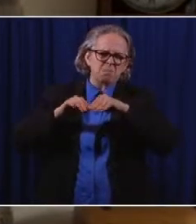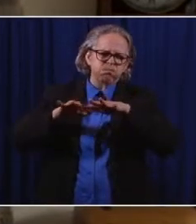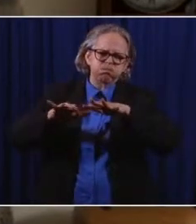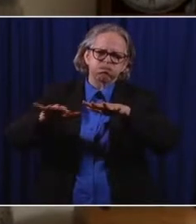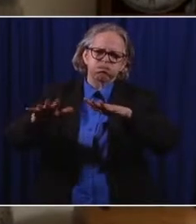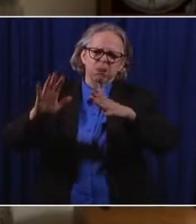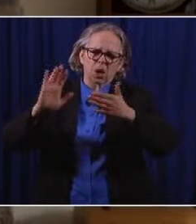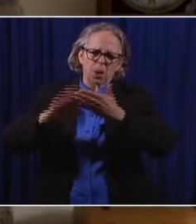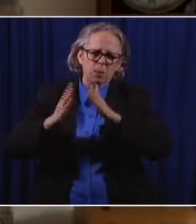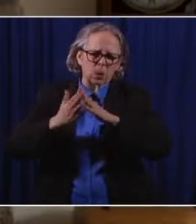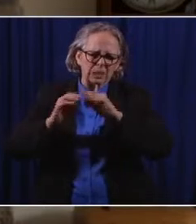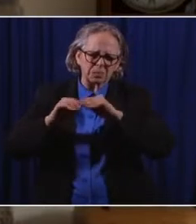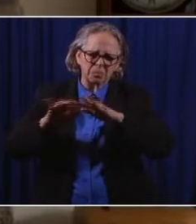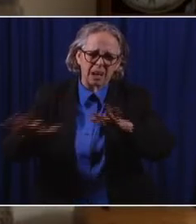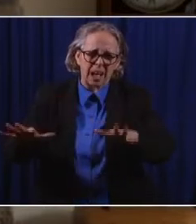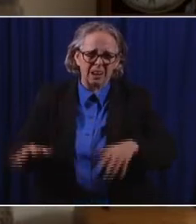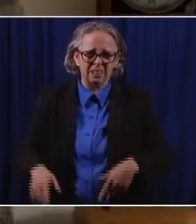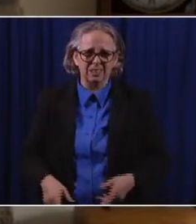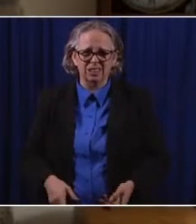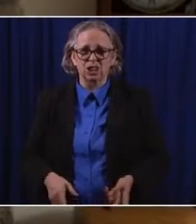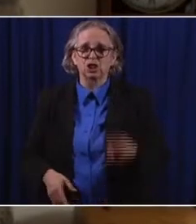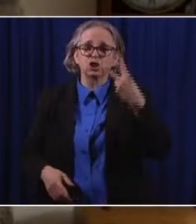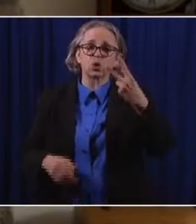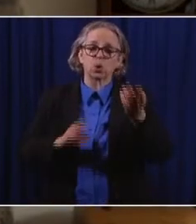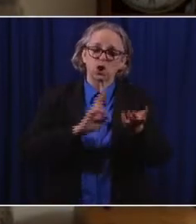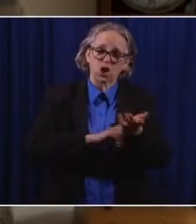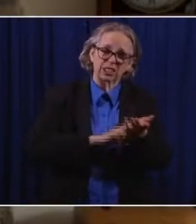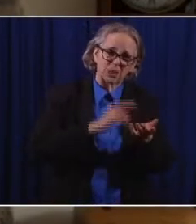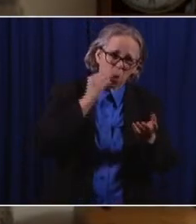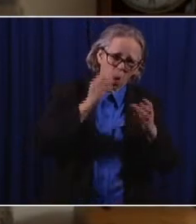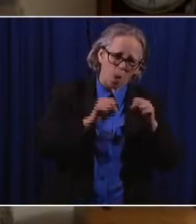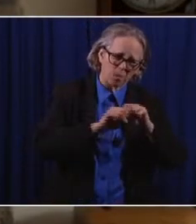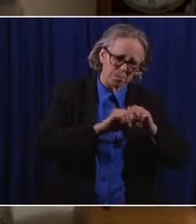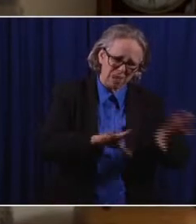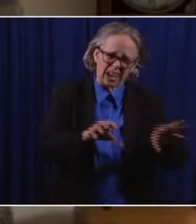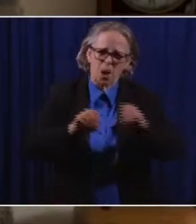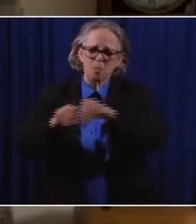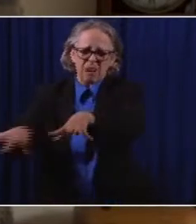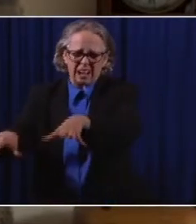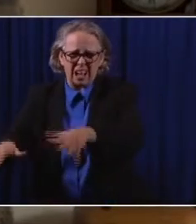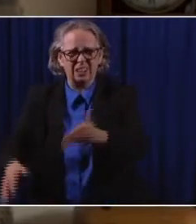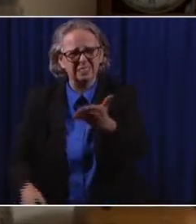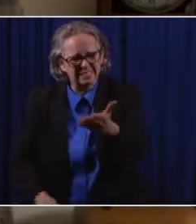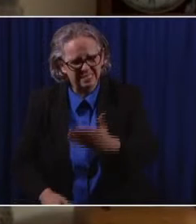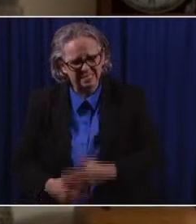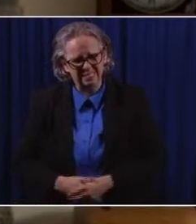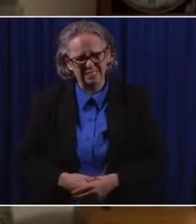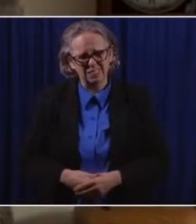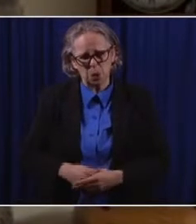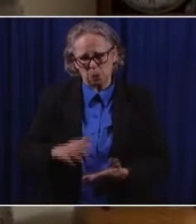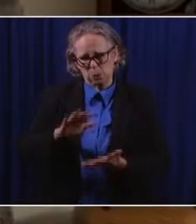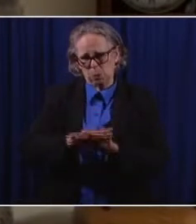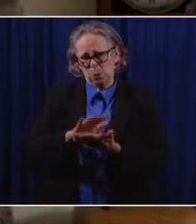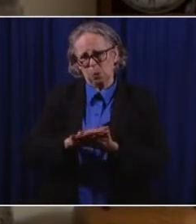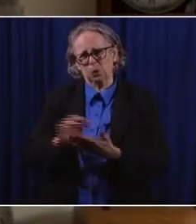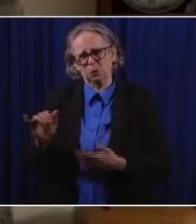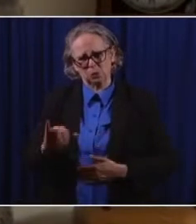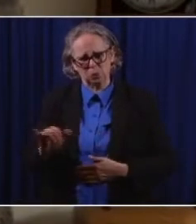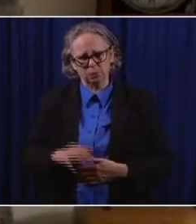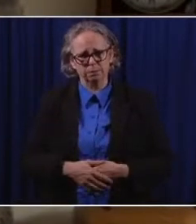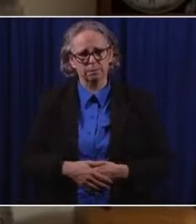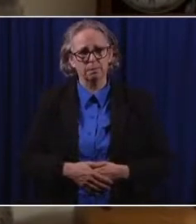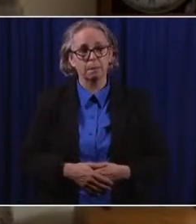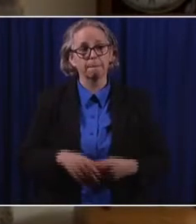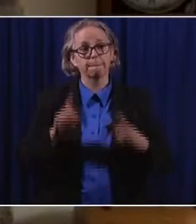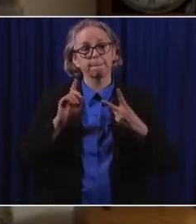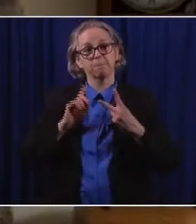long-term care facility outbreaks, and officials are also seeing scattered cases within the school district. Putnam County